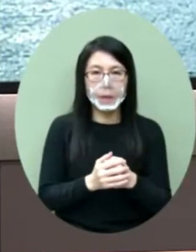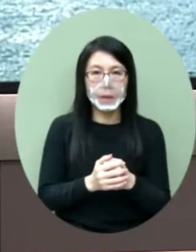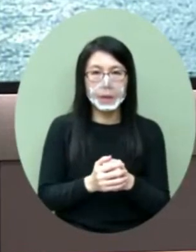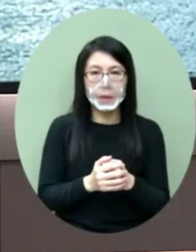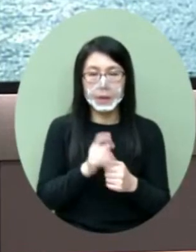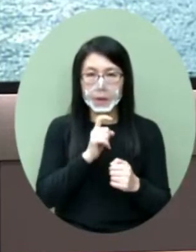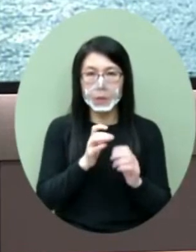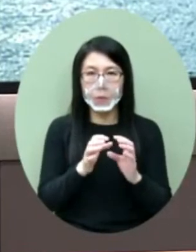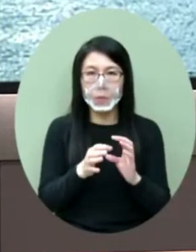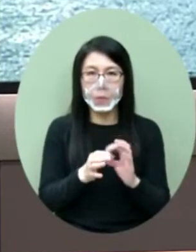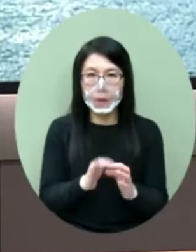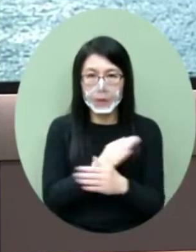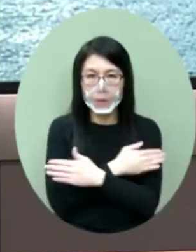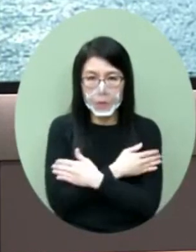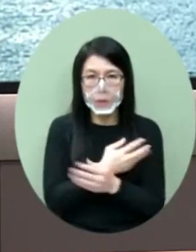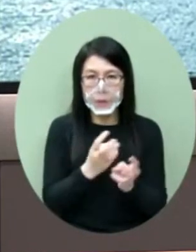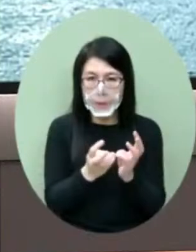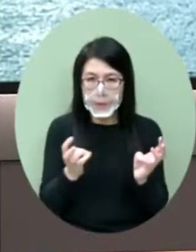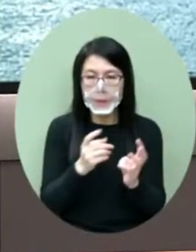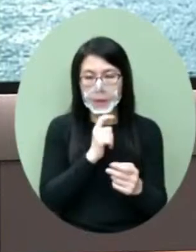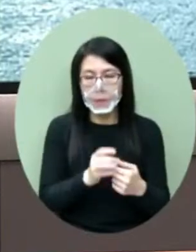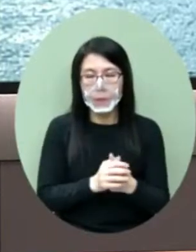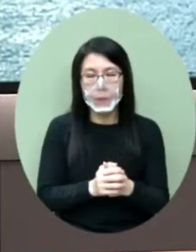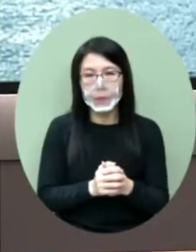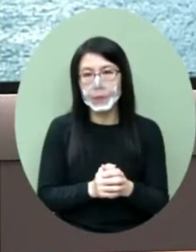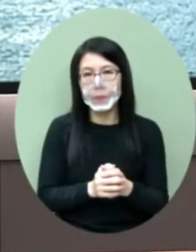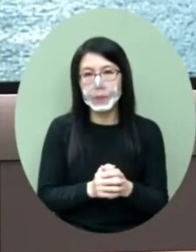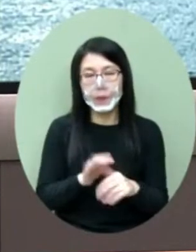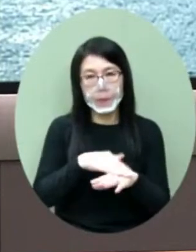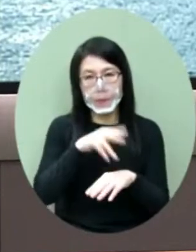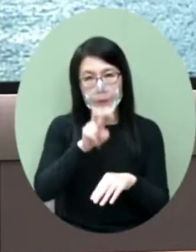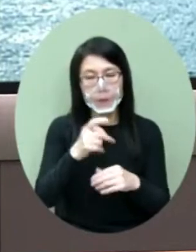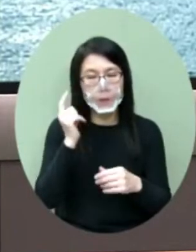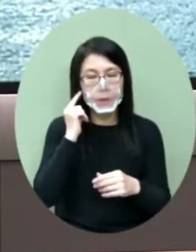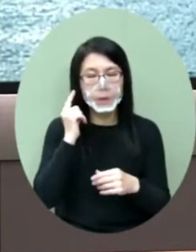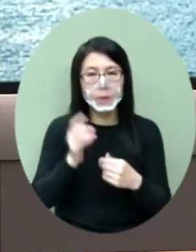For elderly patients, we have a caring hotline.